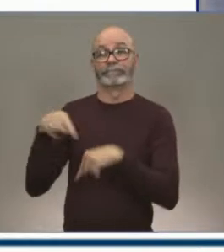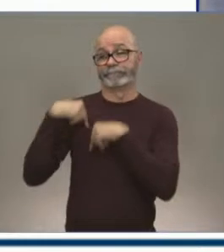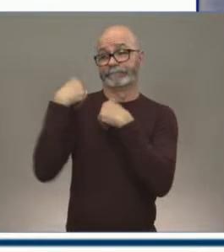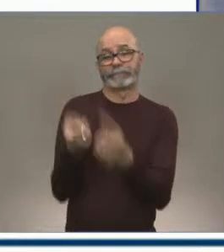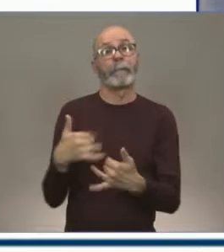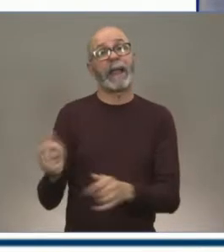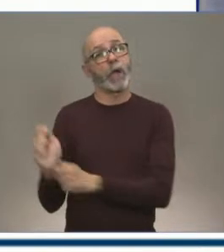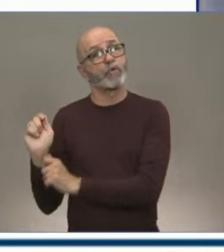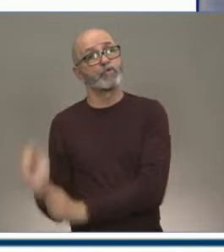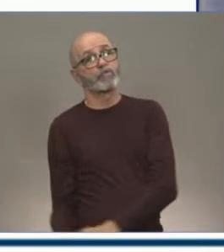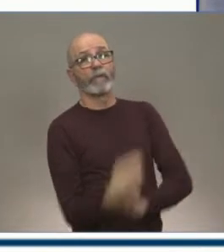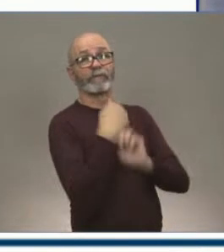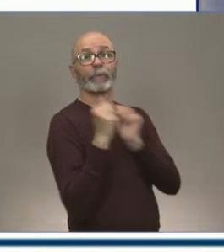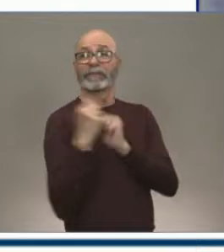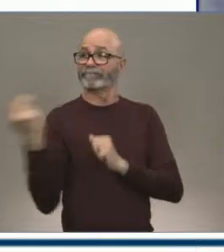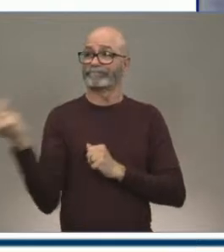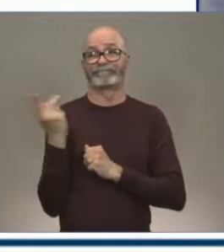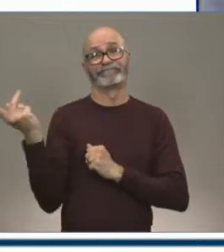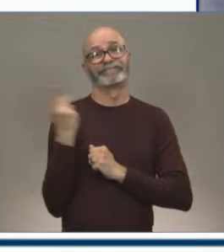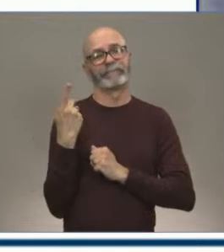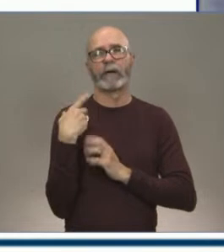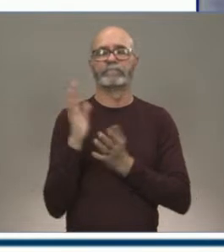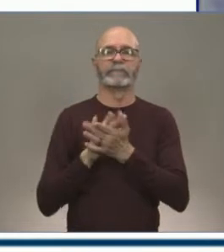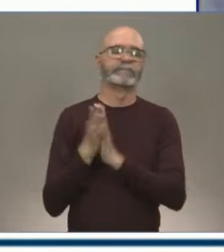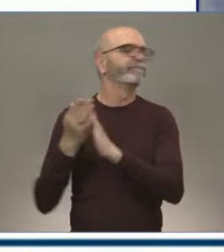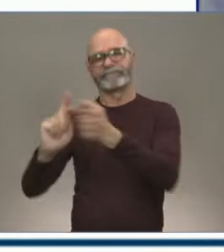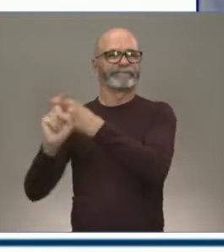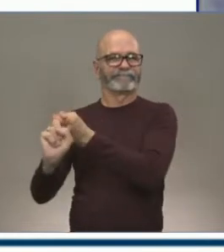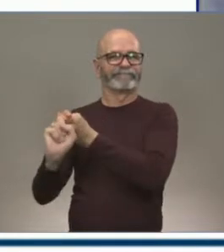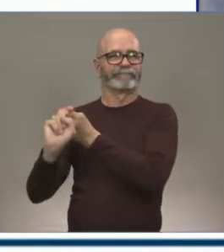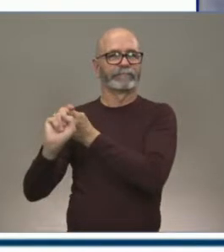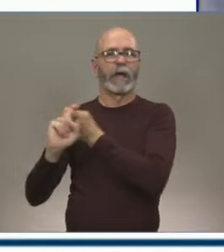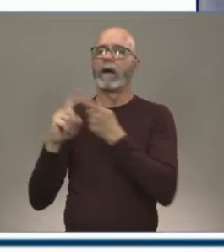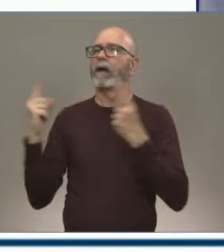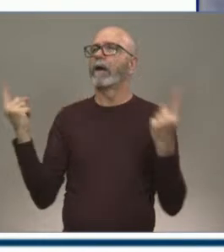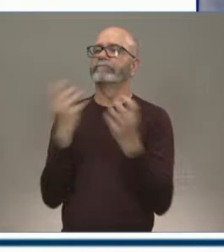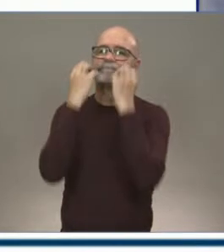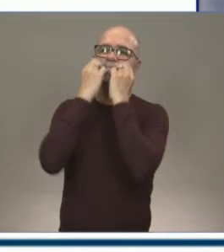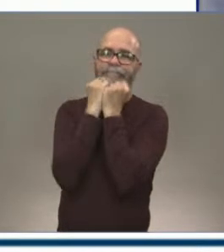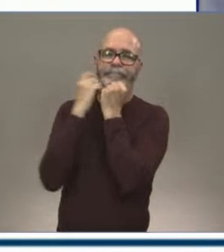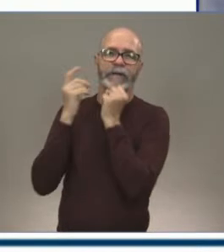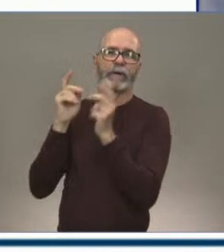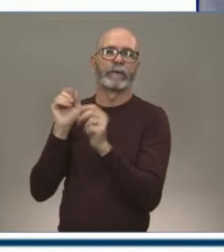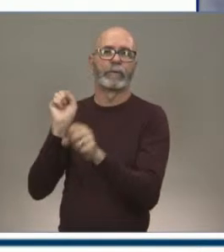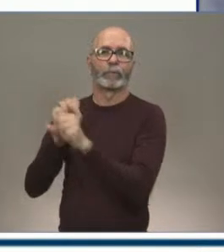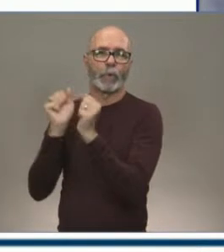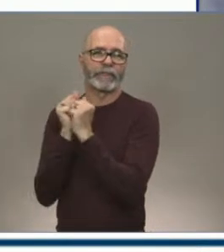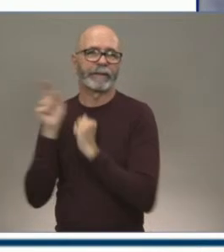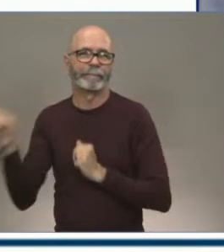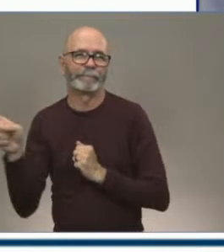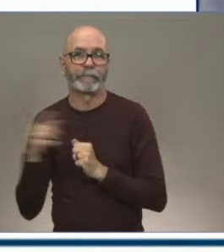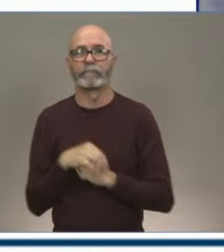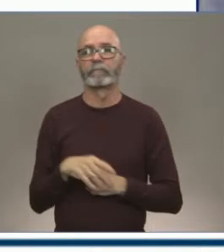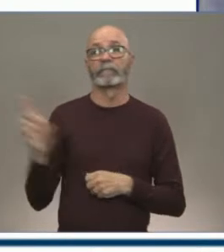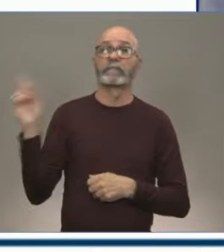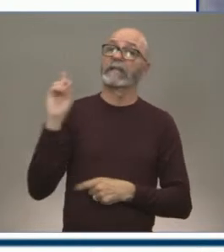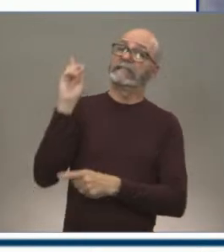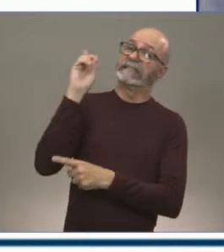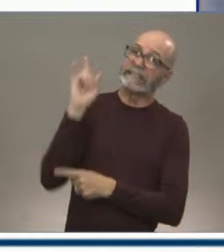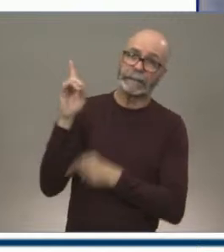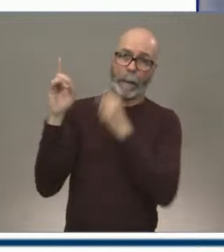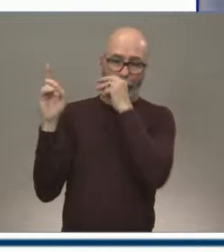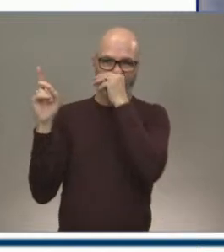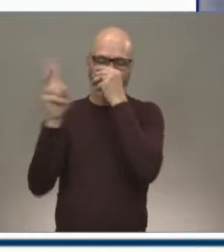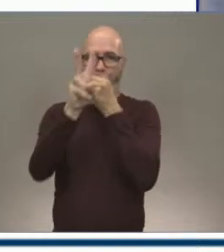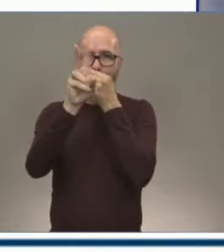on our friendship. And I will always, always be grateful that you answered the call for me in